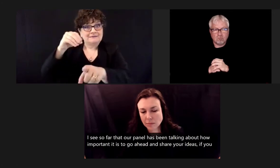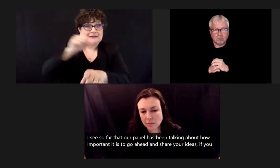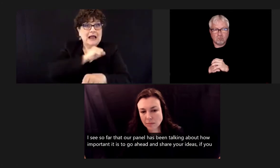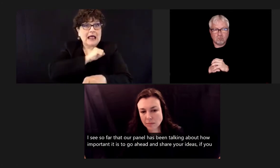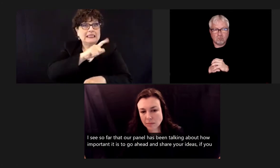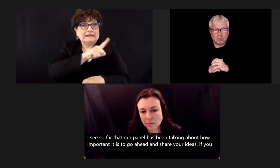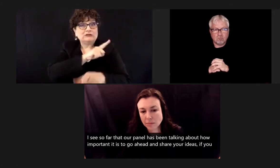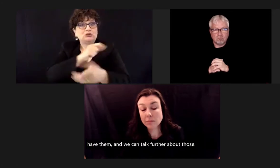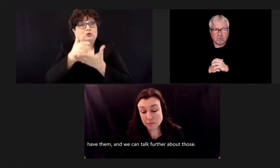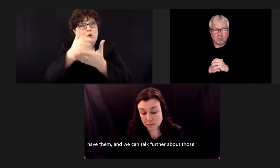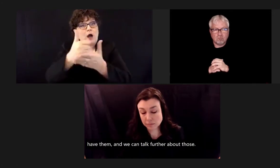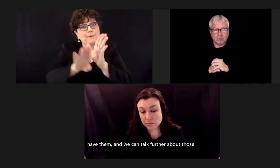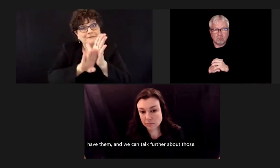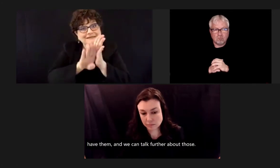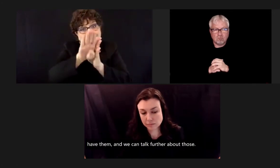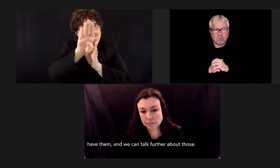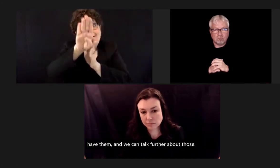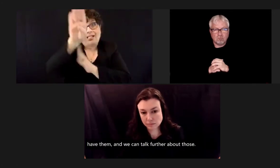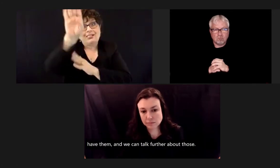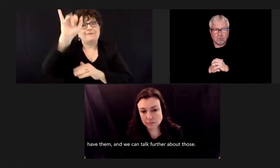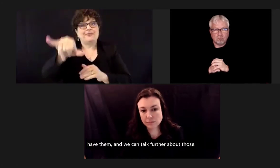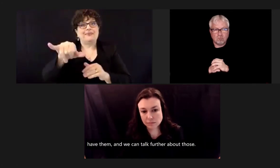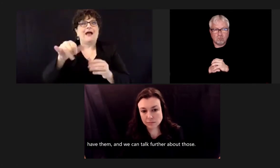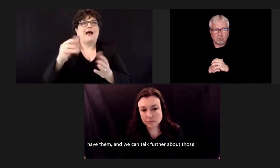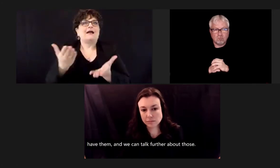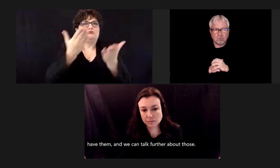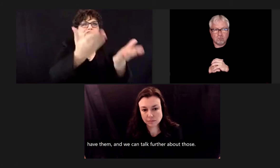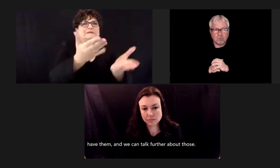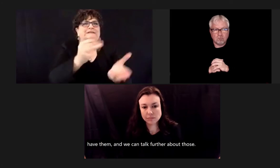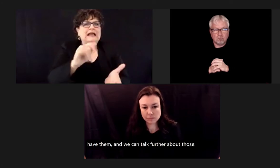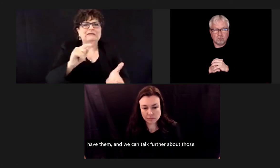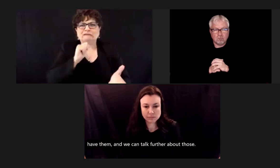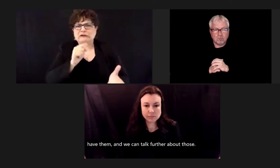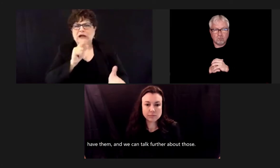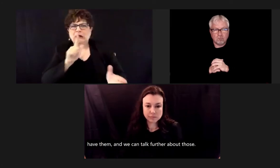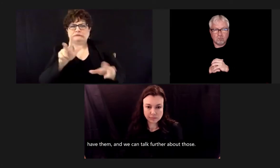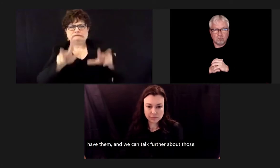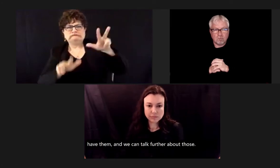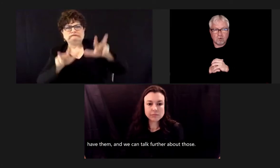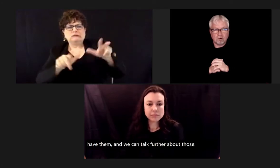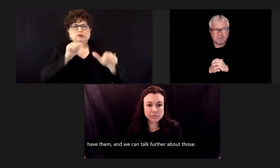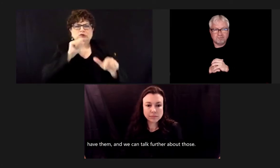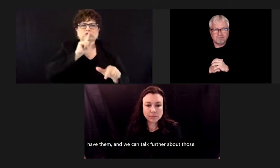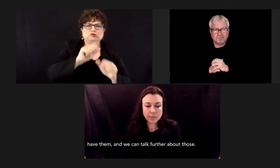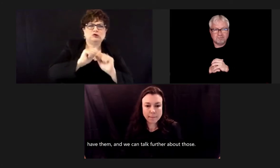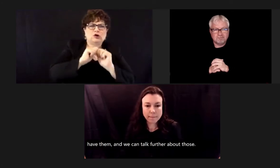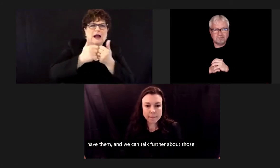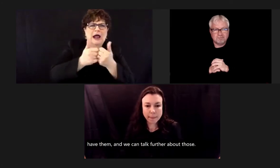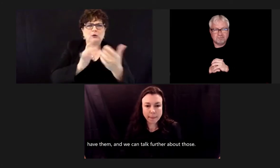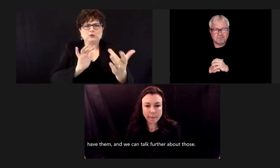would really depend on that they will really rely on us, on Alicia,